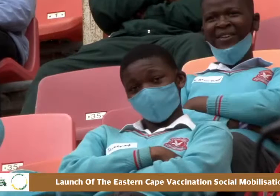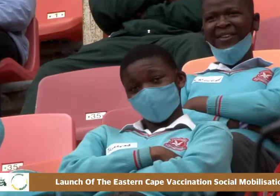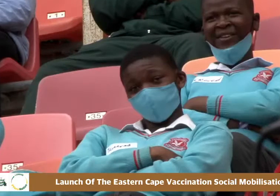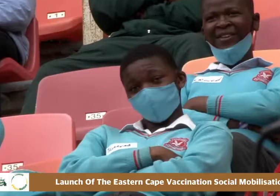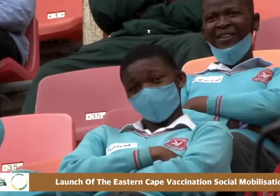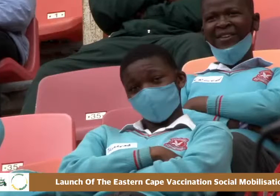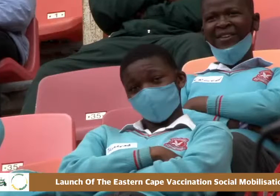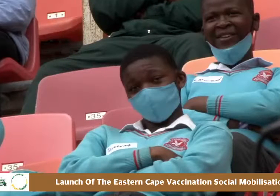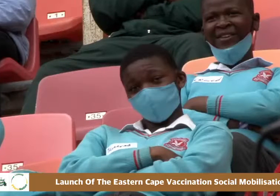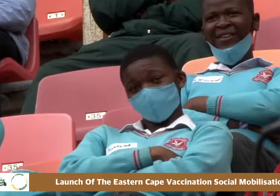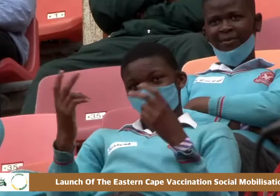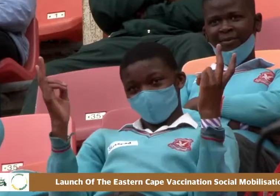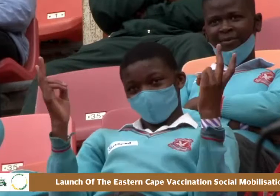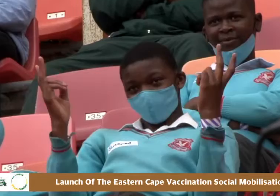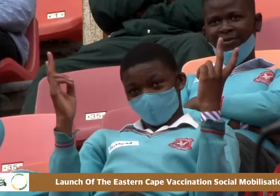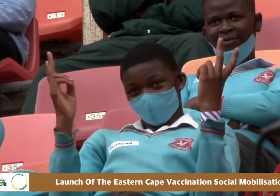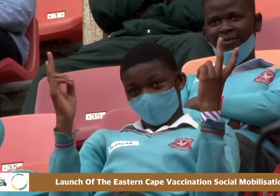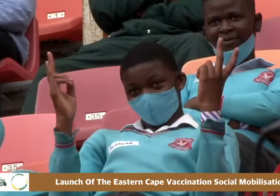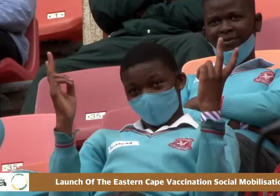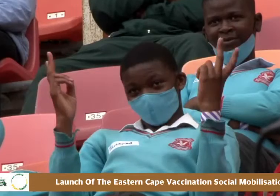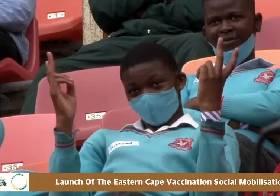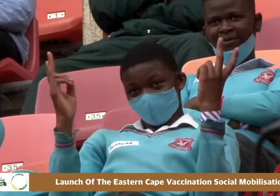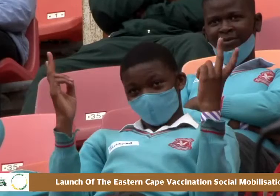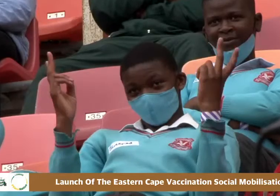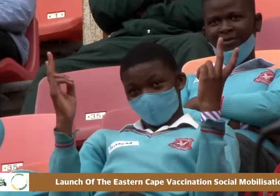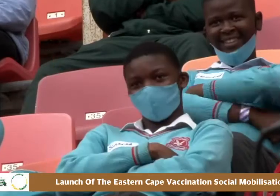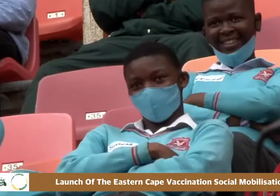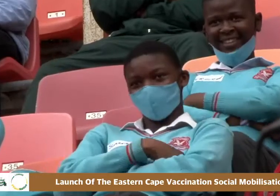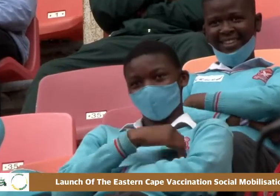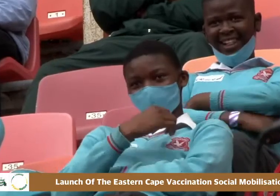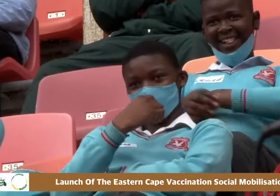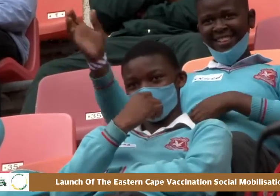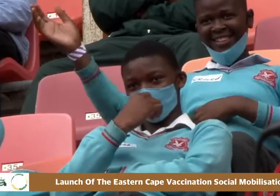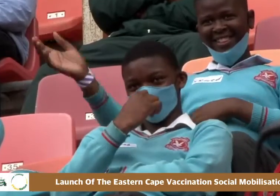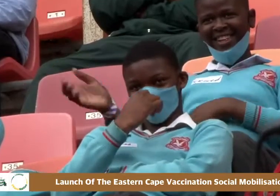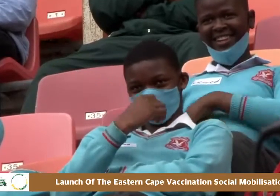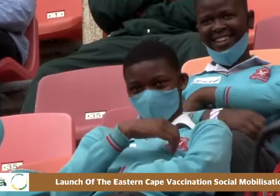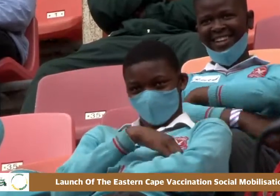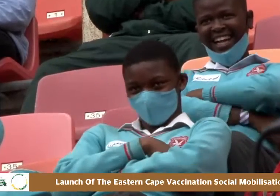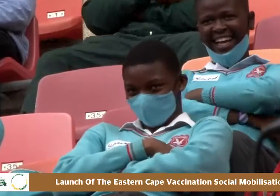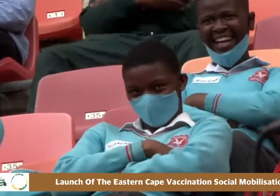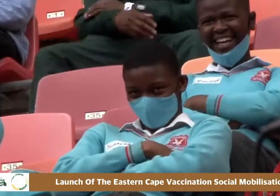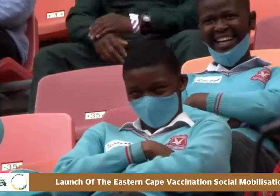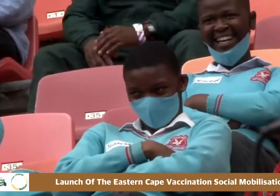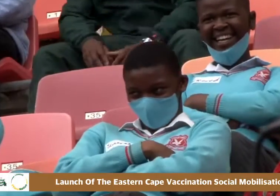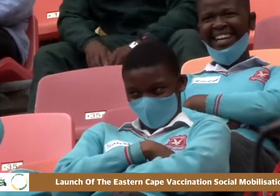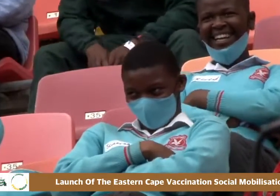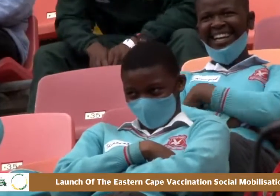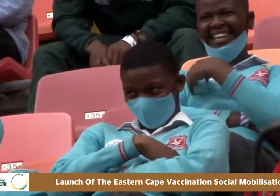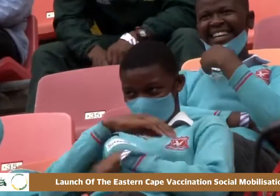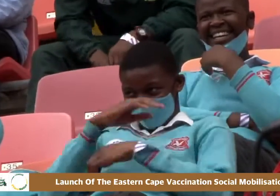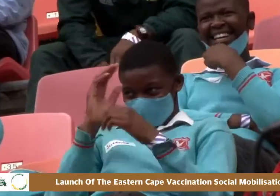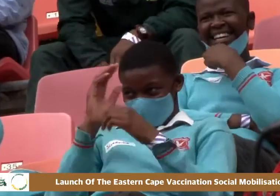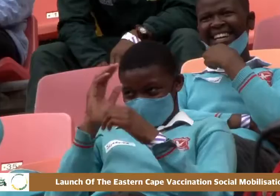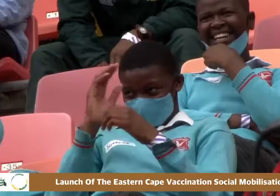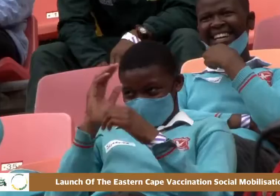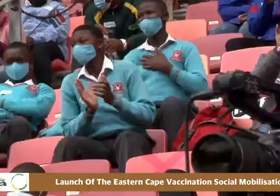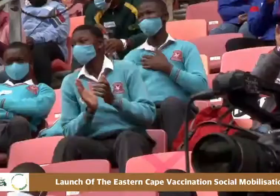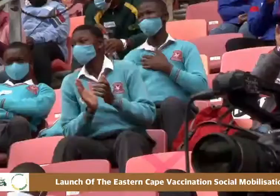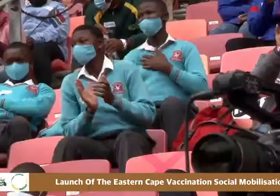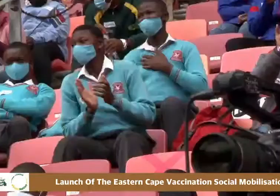partners that I didn't mention by names. Honorable Premier, talk to your people. Thank you very much. A round of applause as we welcome the premier.